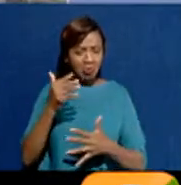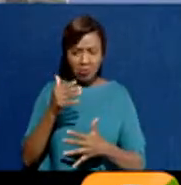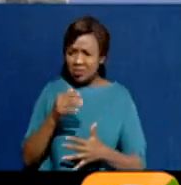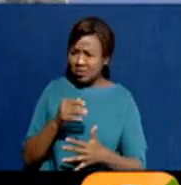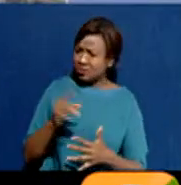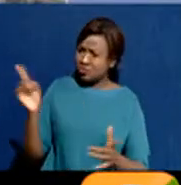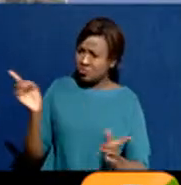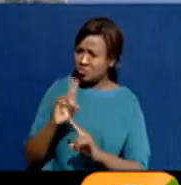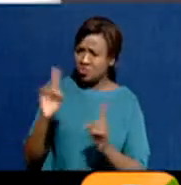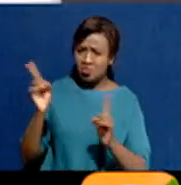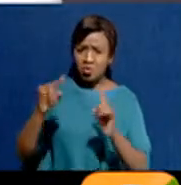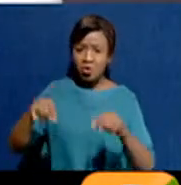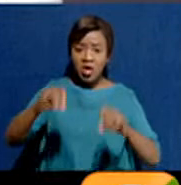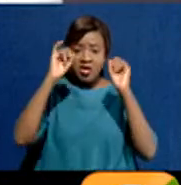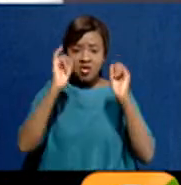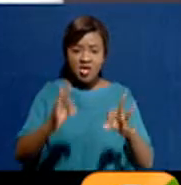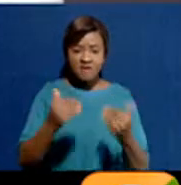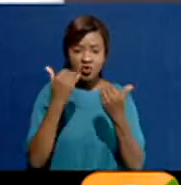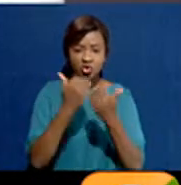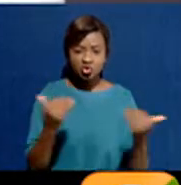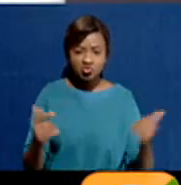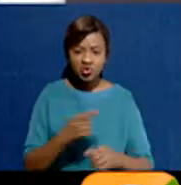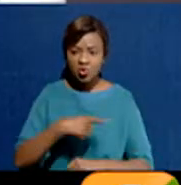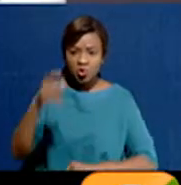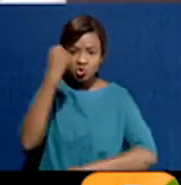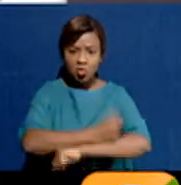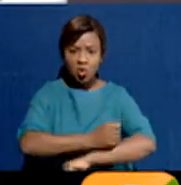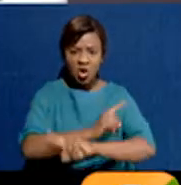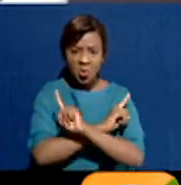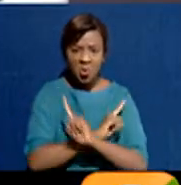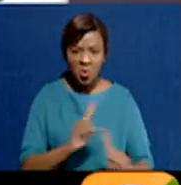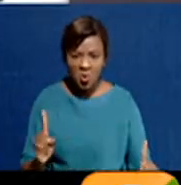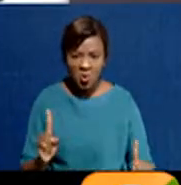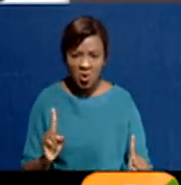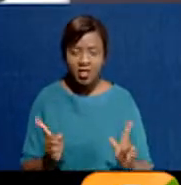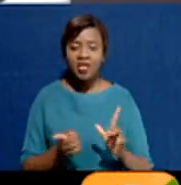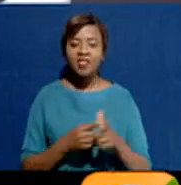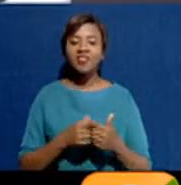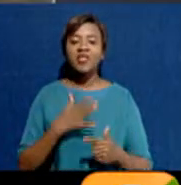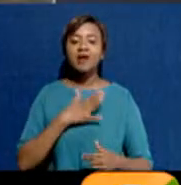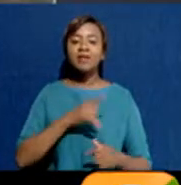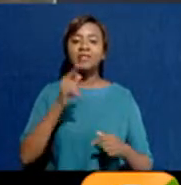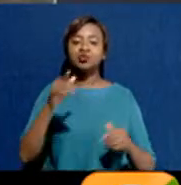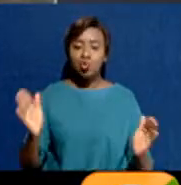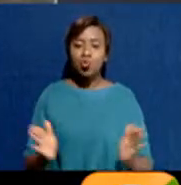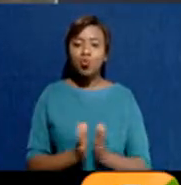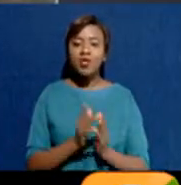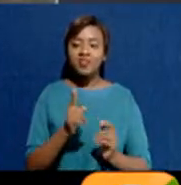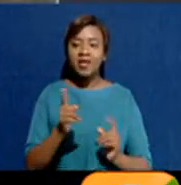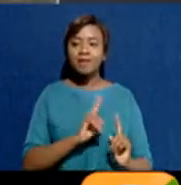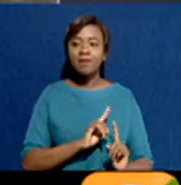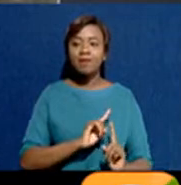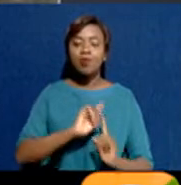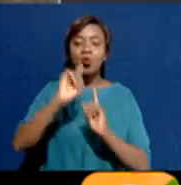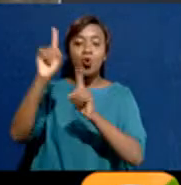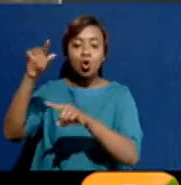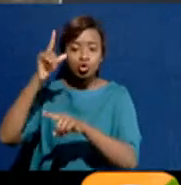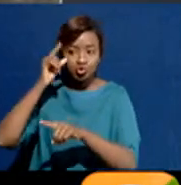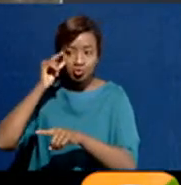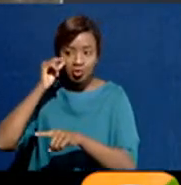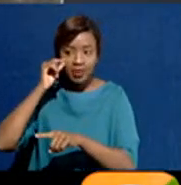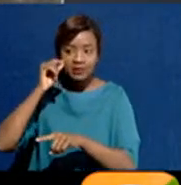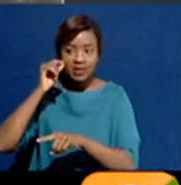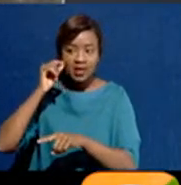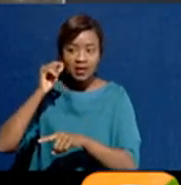not here. If children cannot go to school, take them back to Malindi, to Mombasa where you